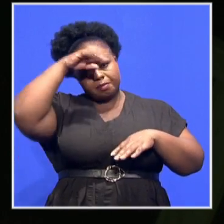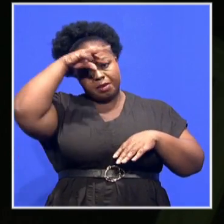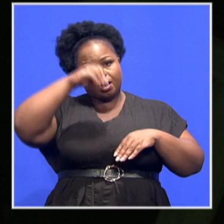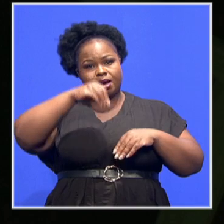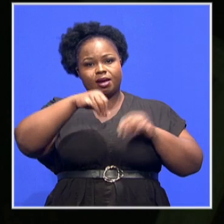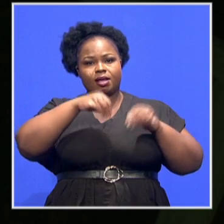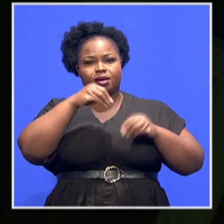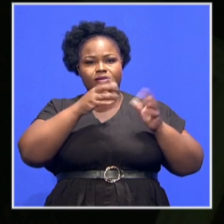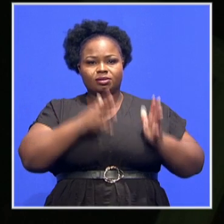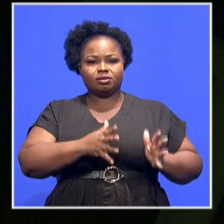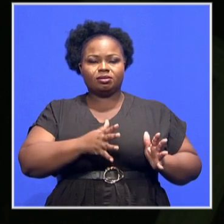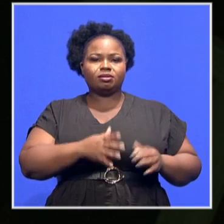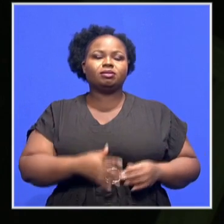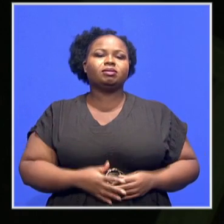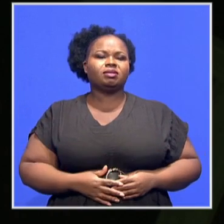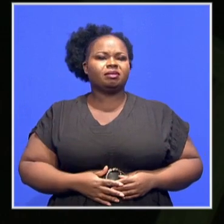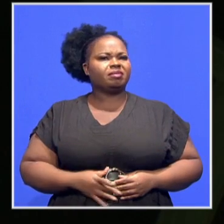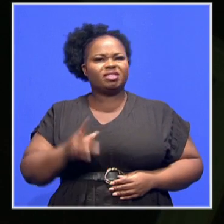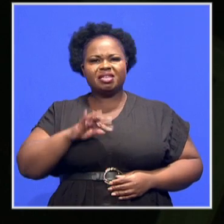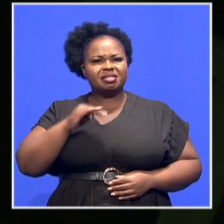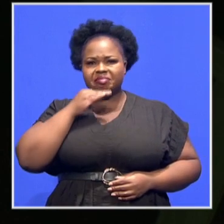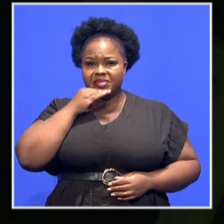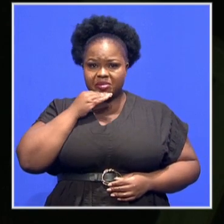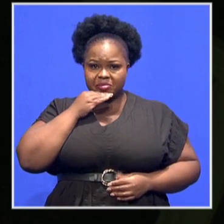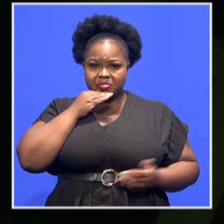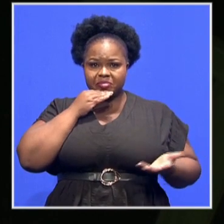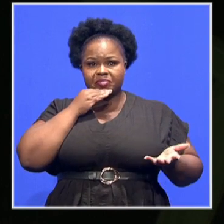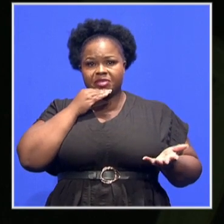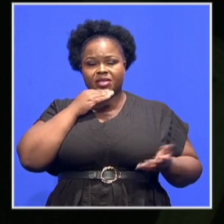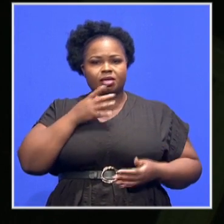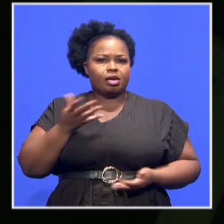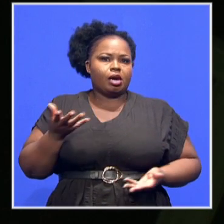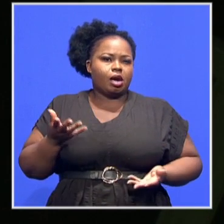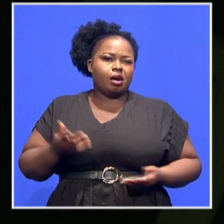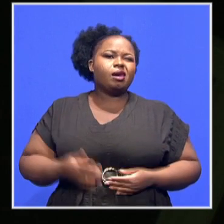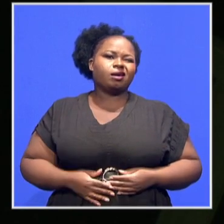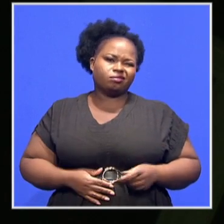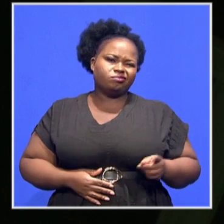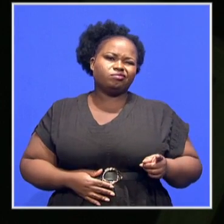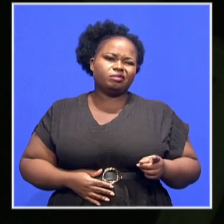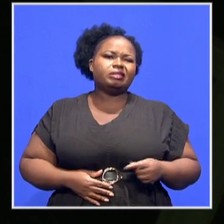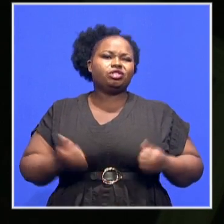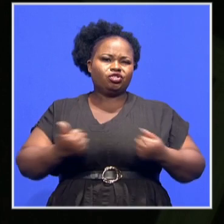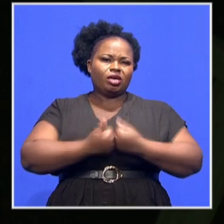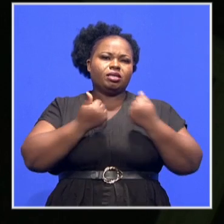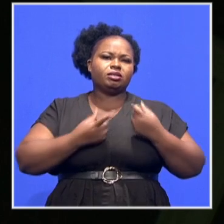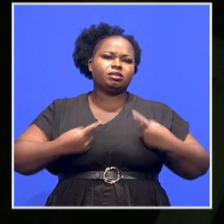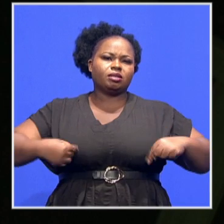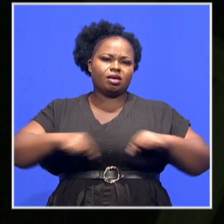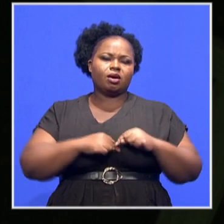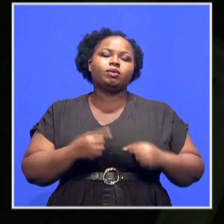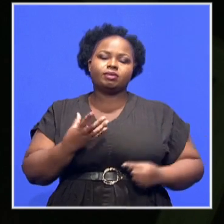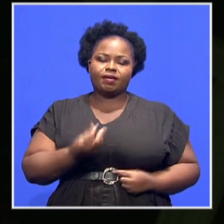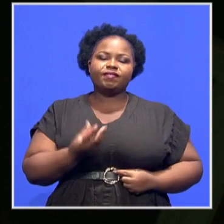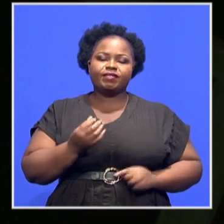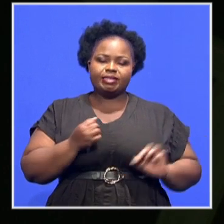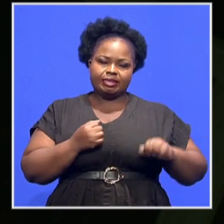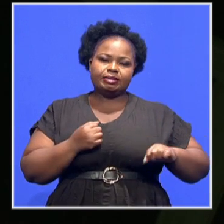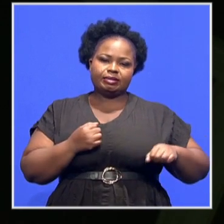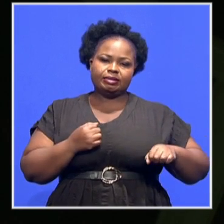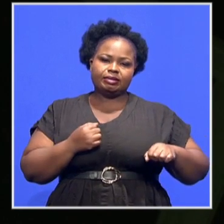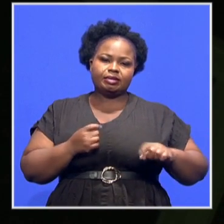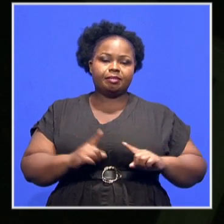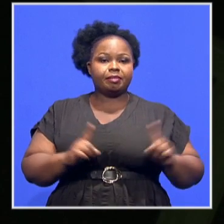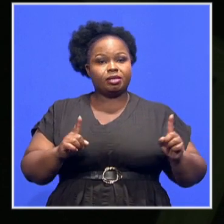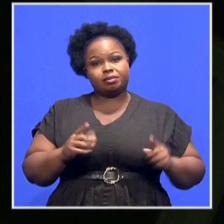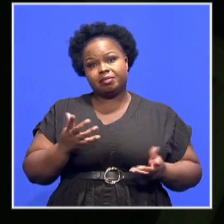sectors. This does not mean that we haven't had our own challenges, and some of these challenges would have made some